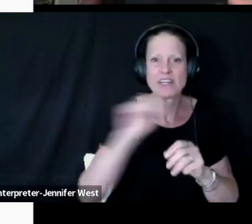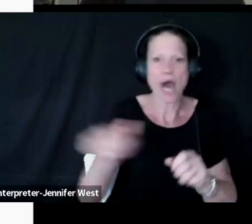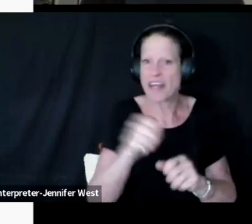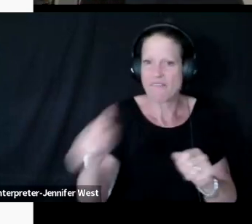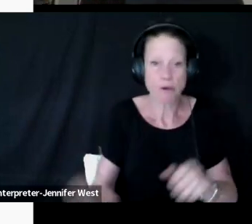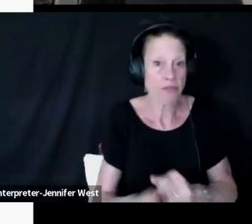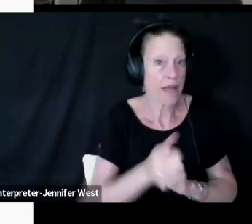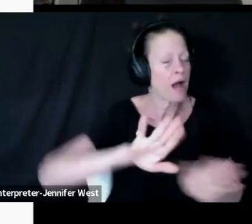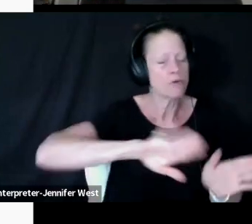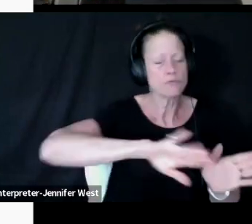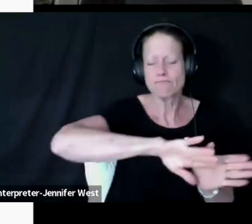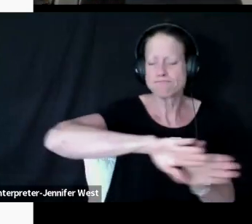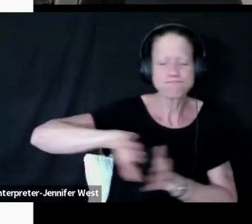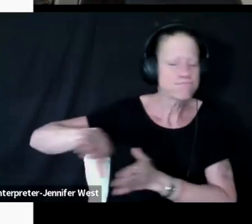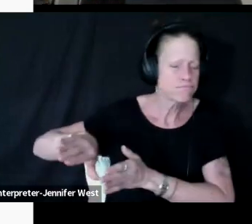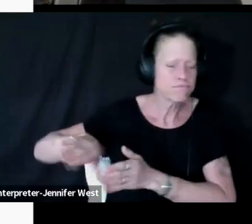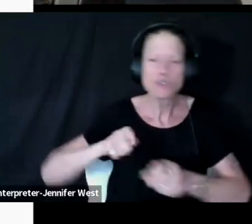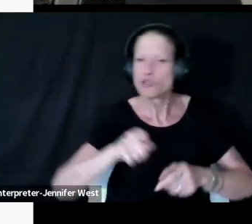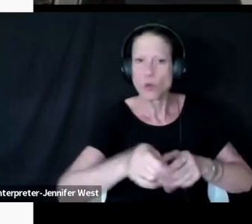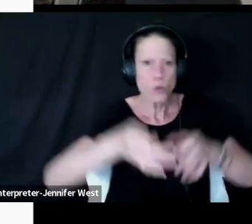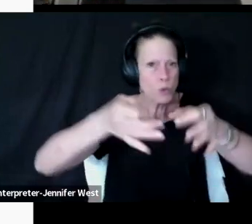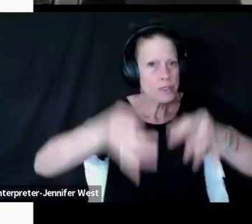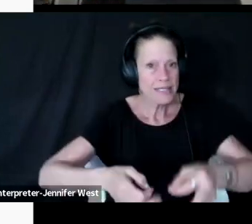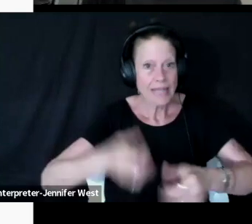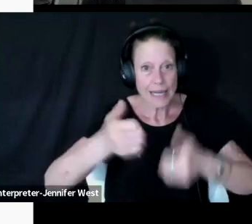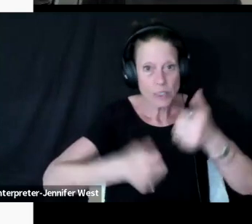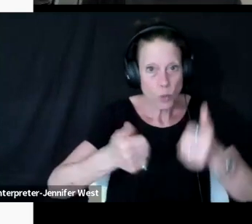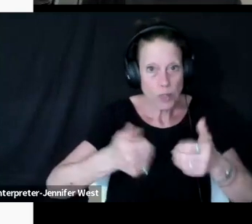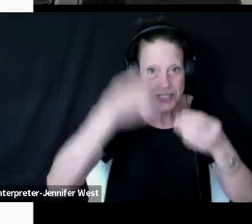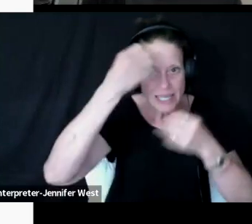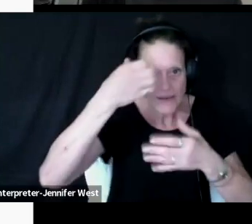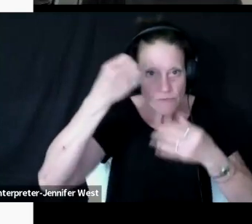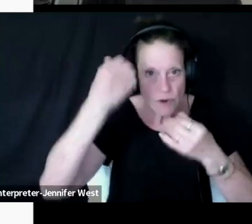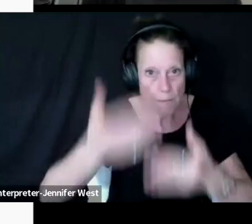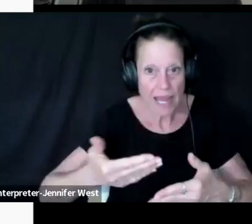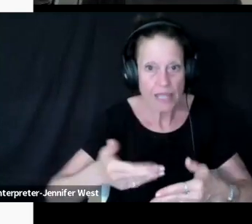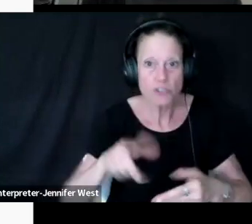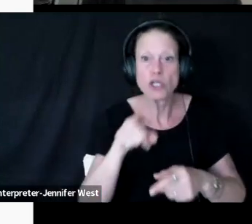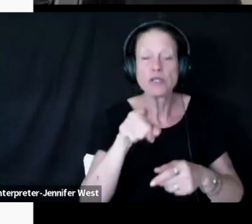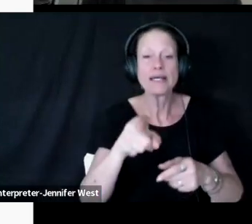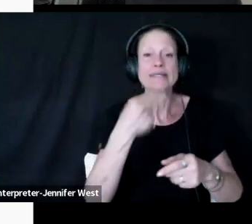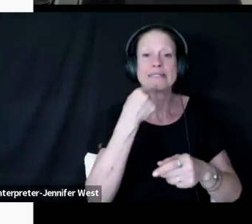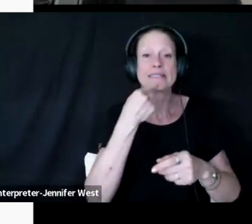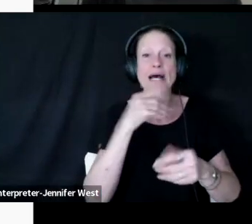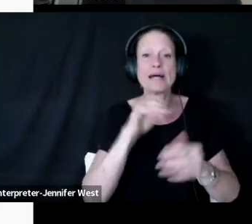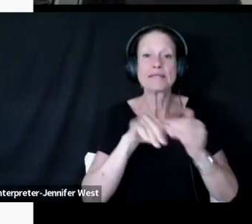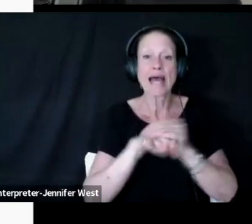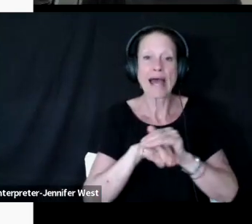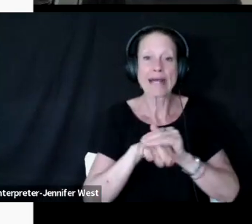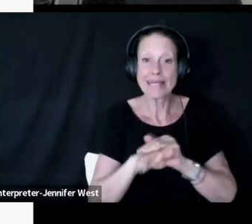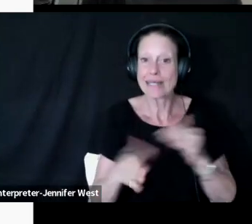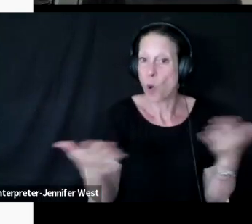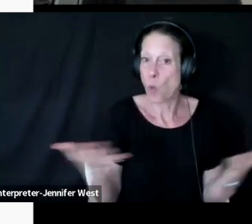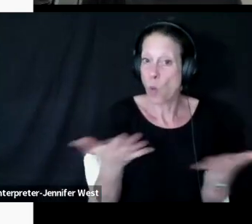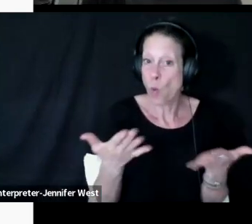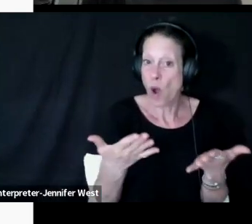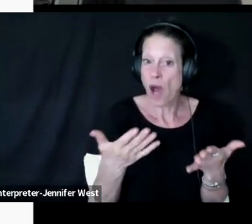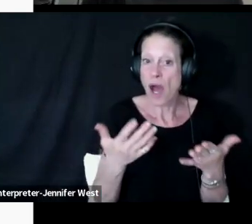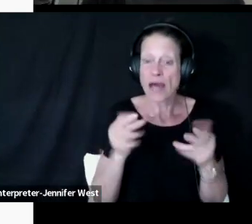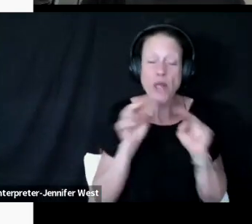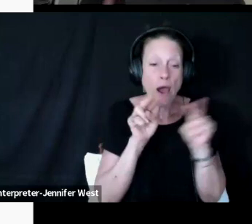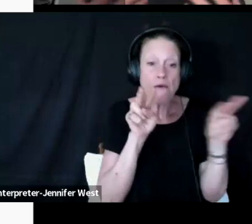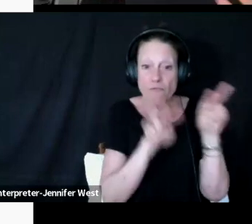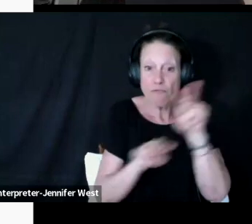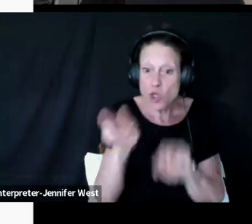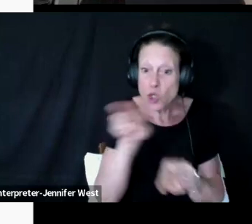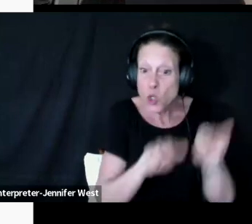going to decide which information you want to give them. Right here where it says access, you're going to decide, do you want them to just view it, or do you want them to